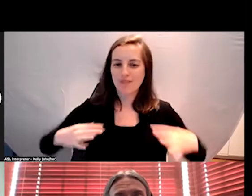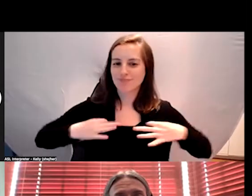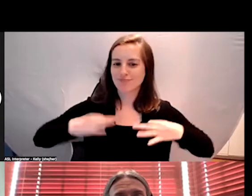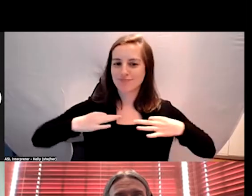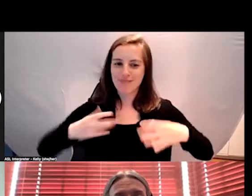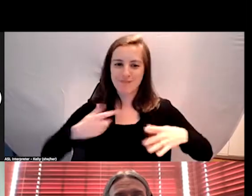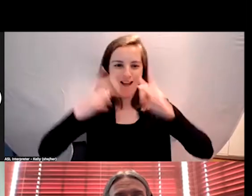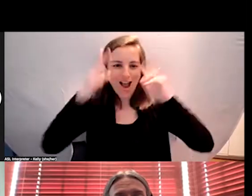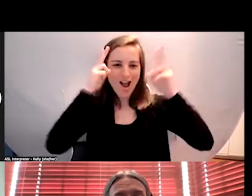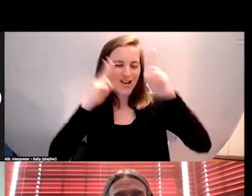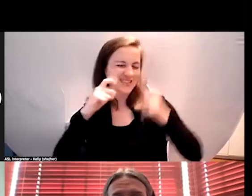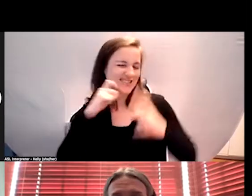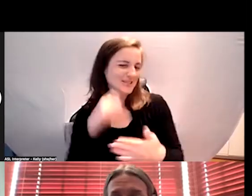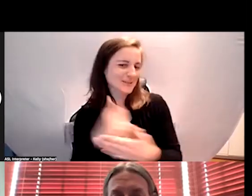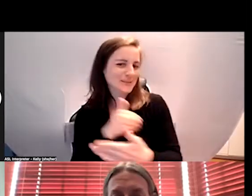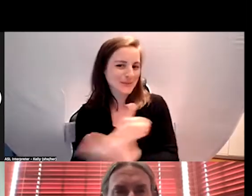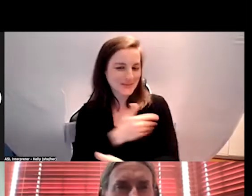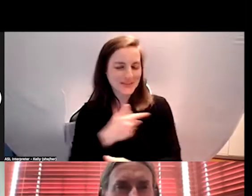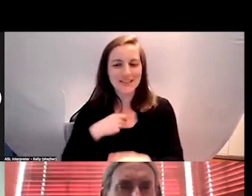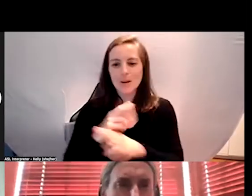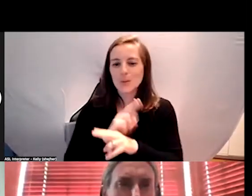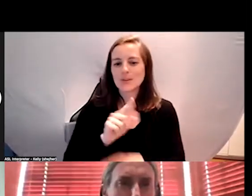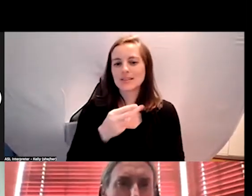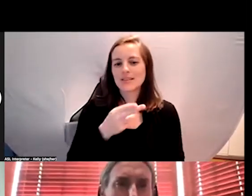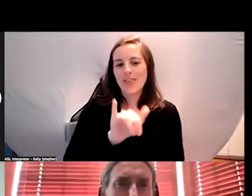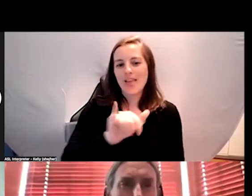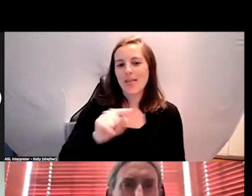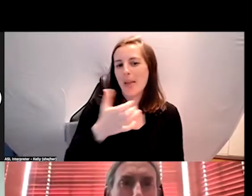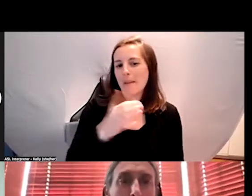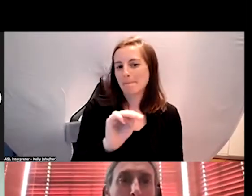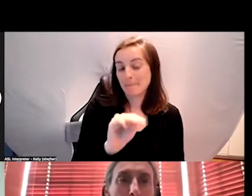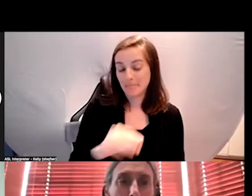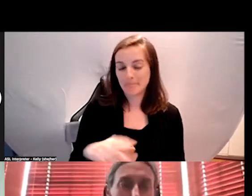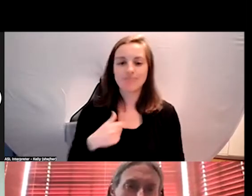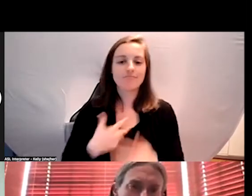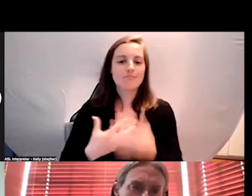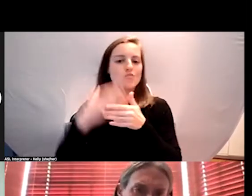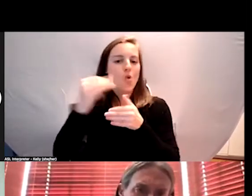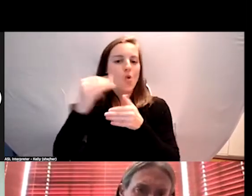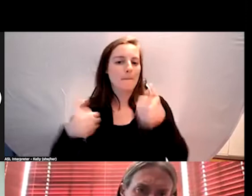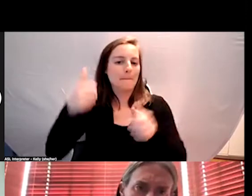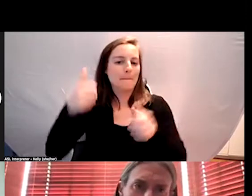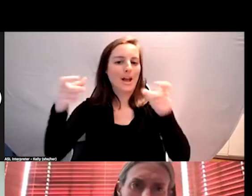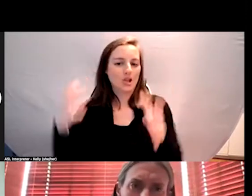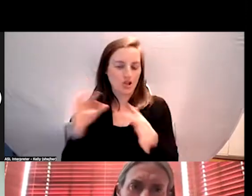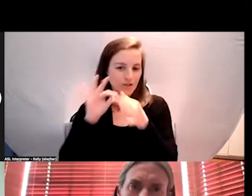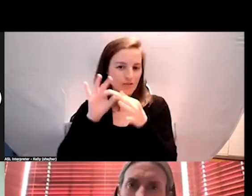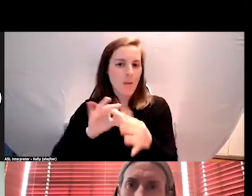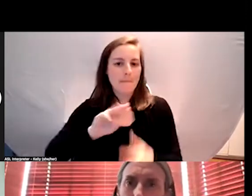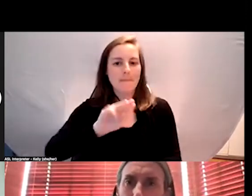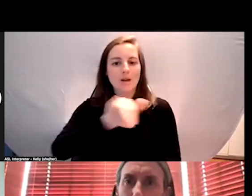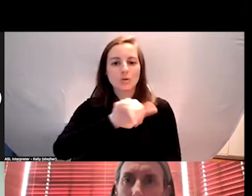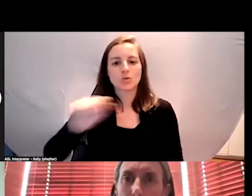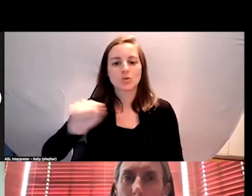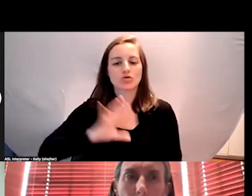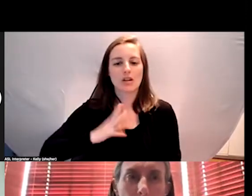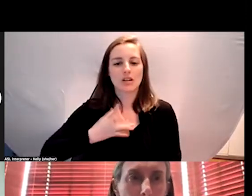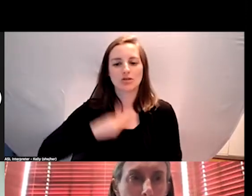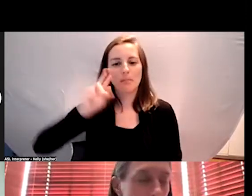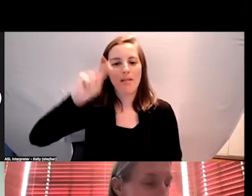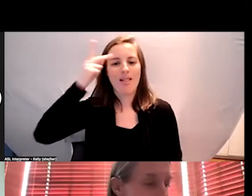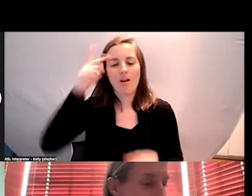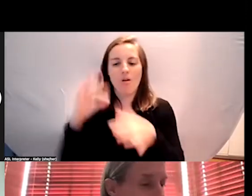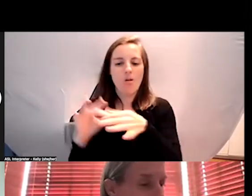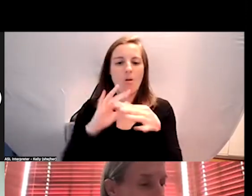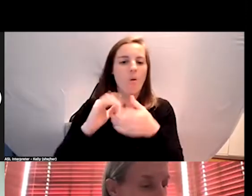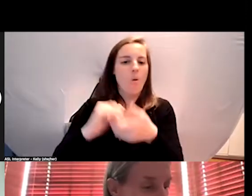I use they, them, theirs pronouns, and I'm the programs manager for the Massachusetts Transgender Political Coalition,